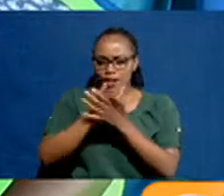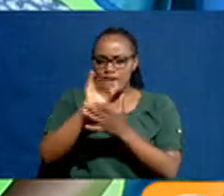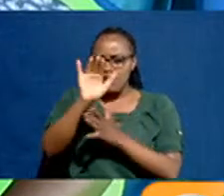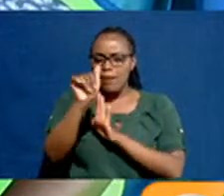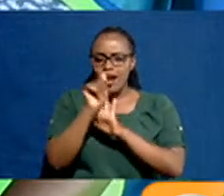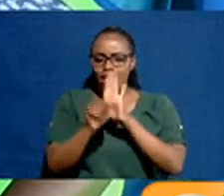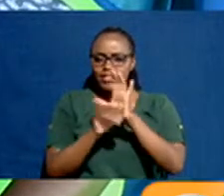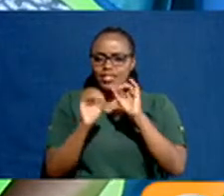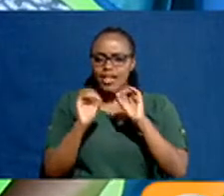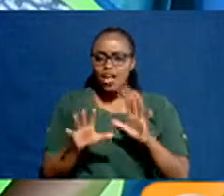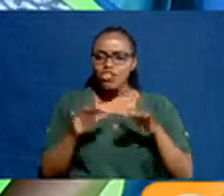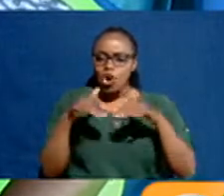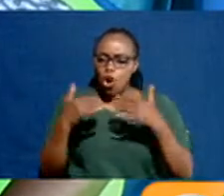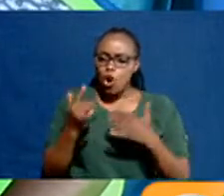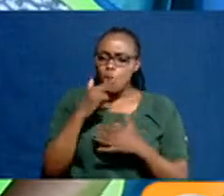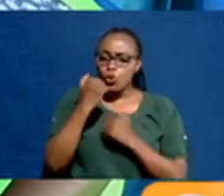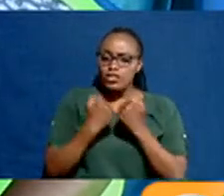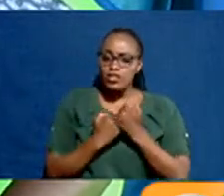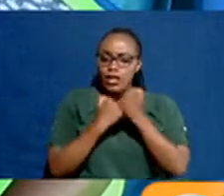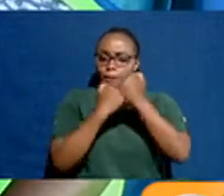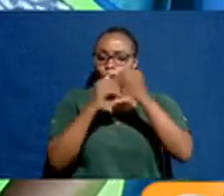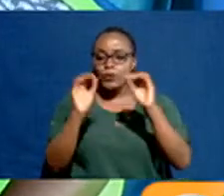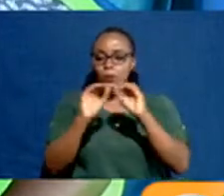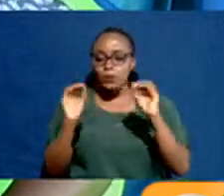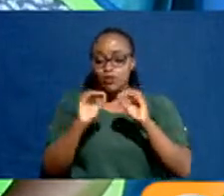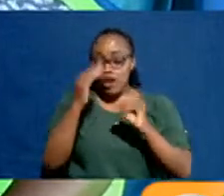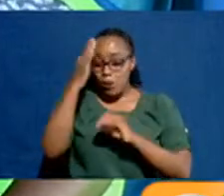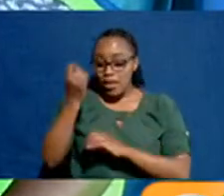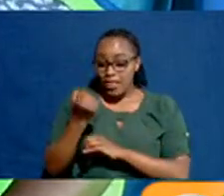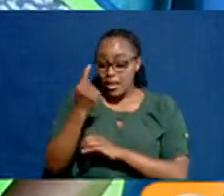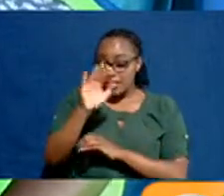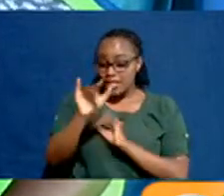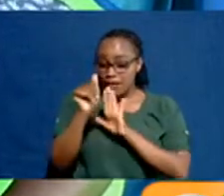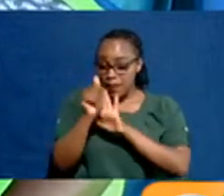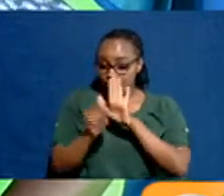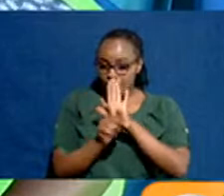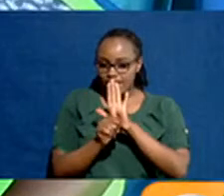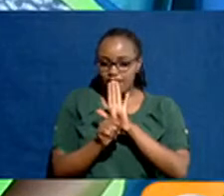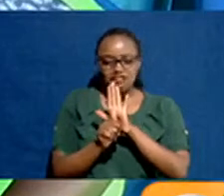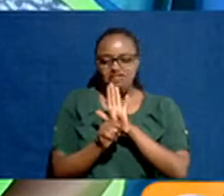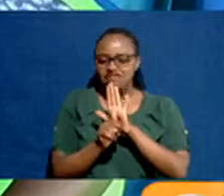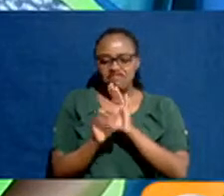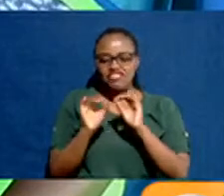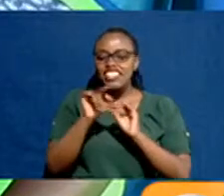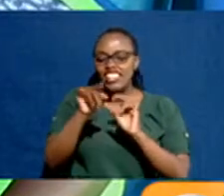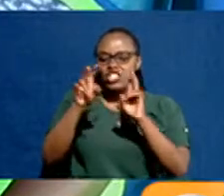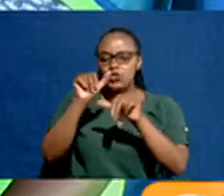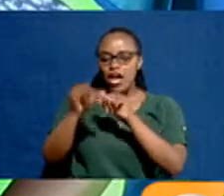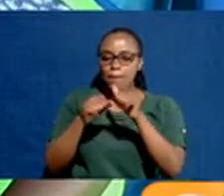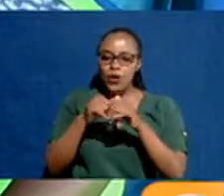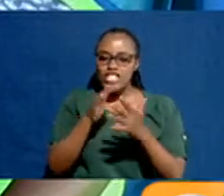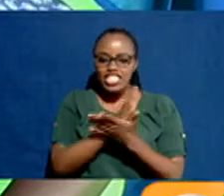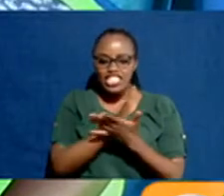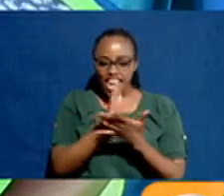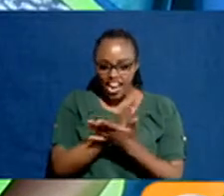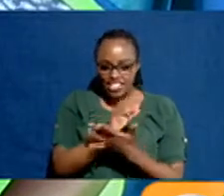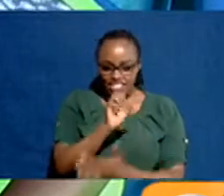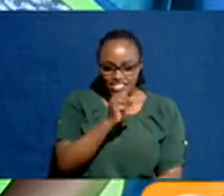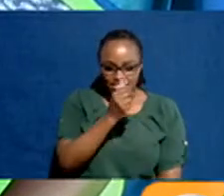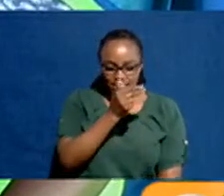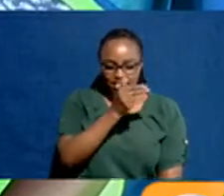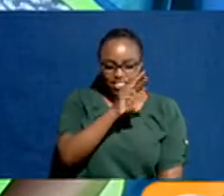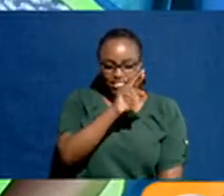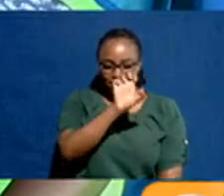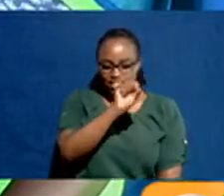agenda, who cannot support him because they don't understand his agenda. And that is where the issue of shares came. That it